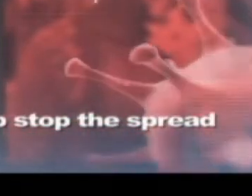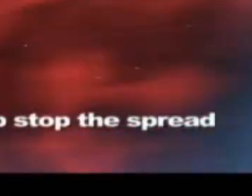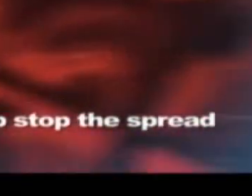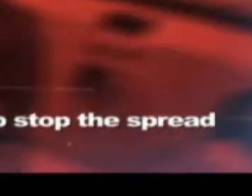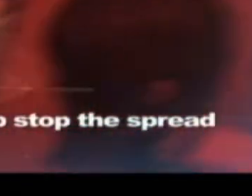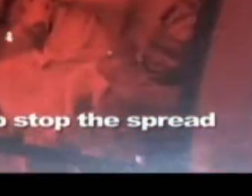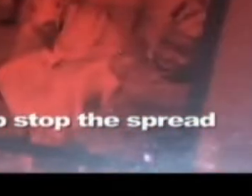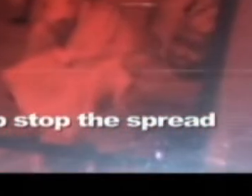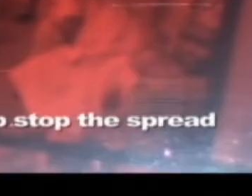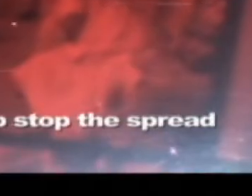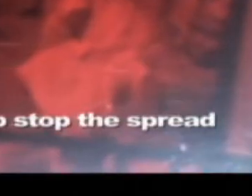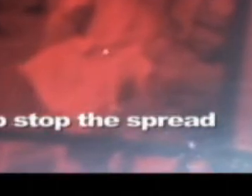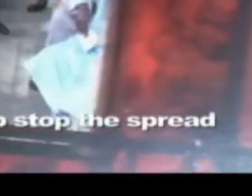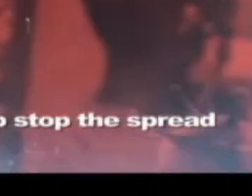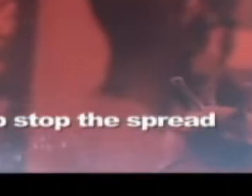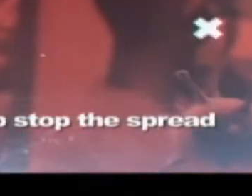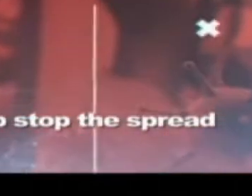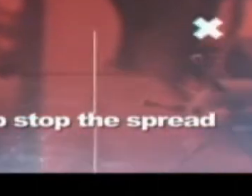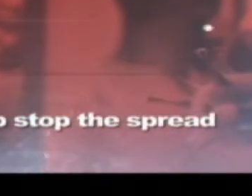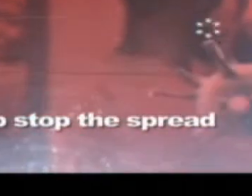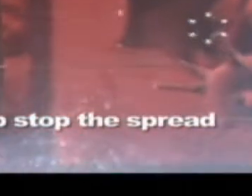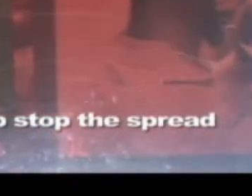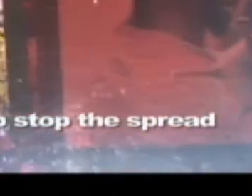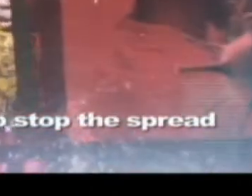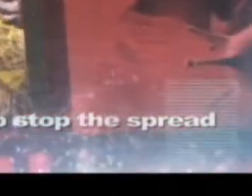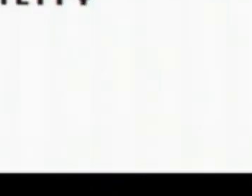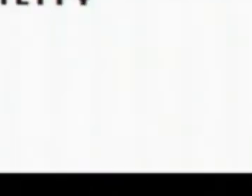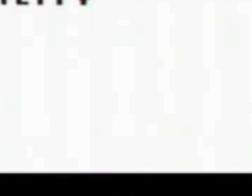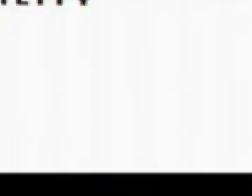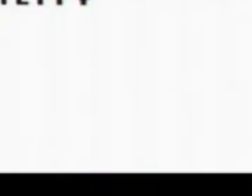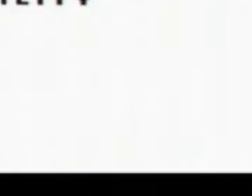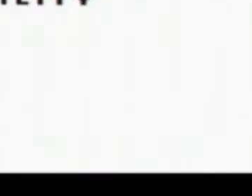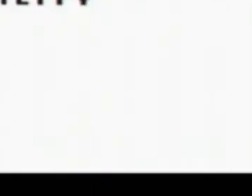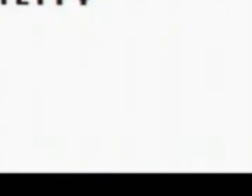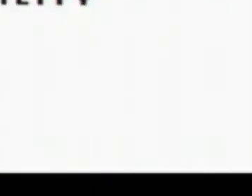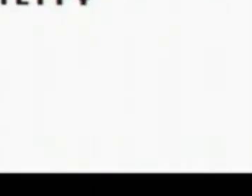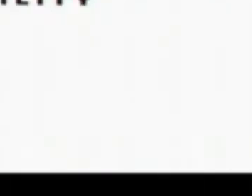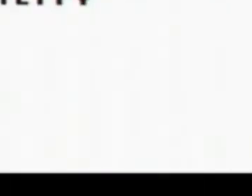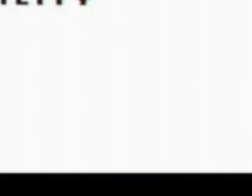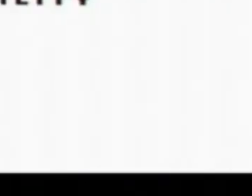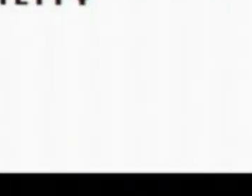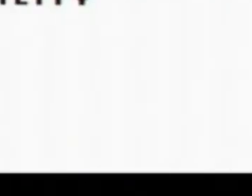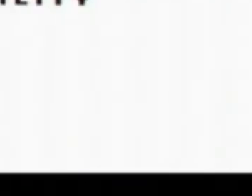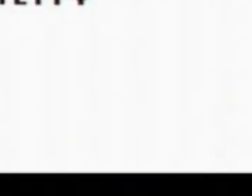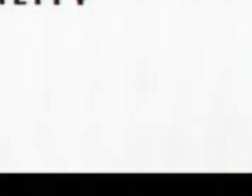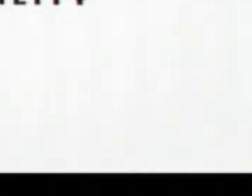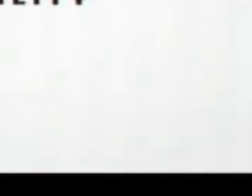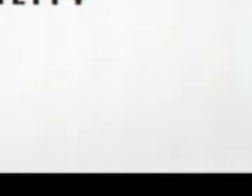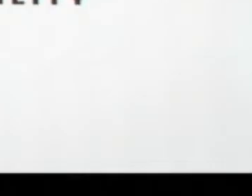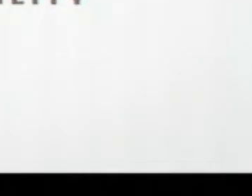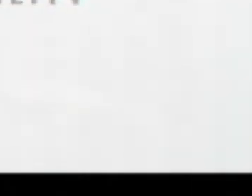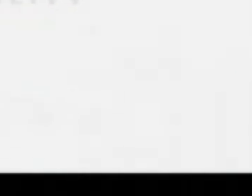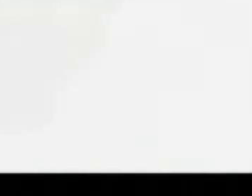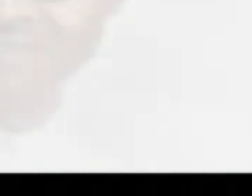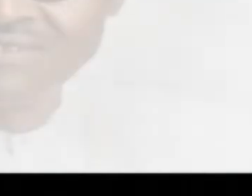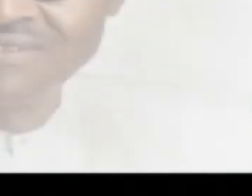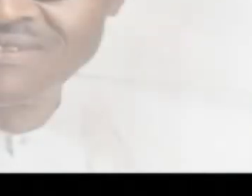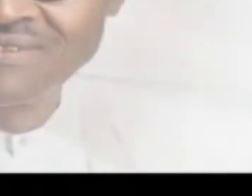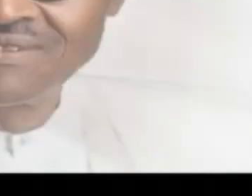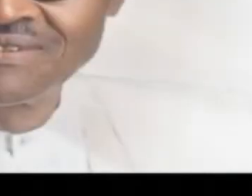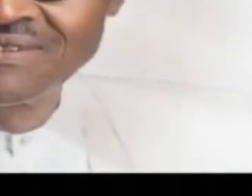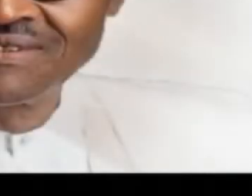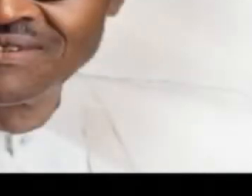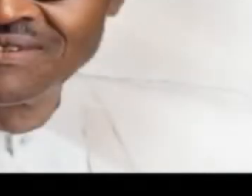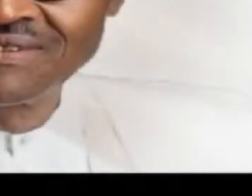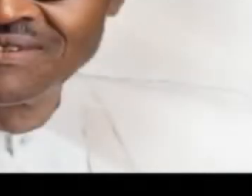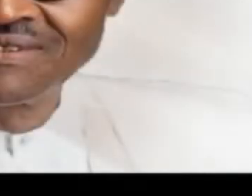the spread of the virus. Together, we can do this, but only if we take responsibility.